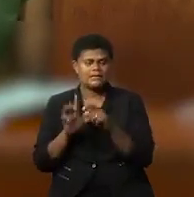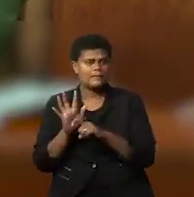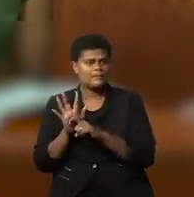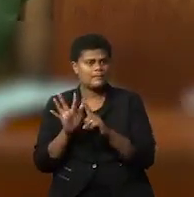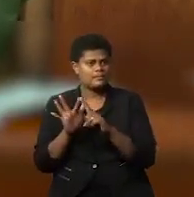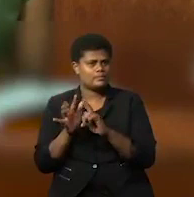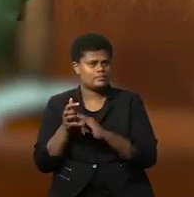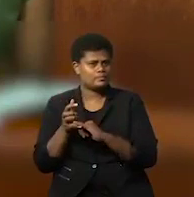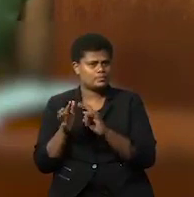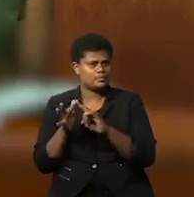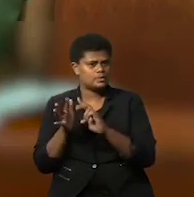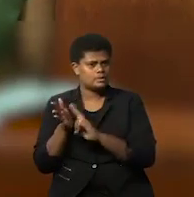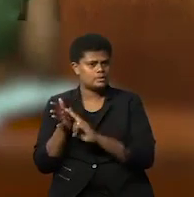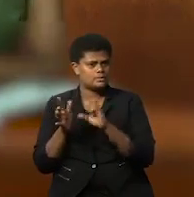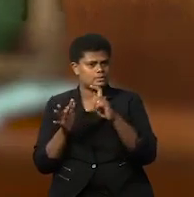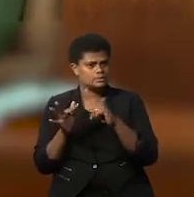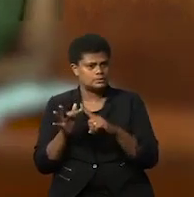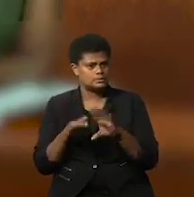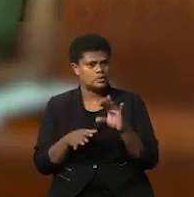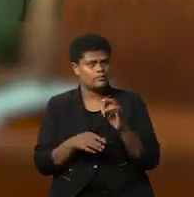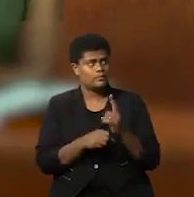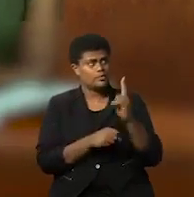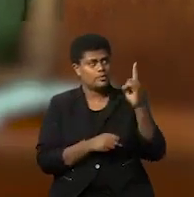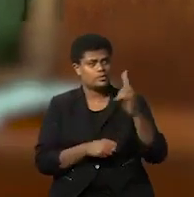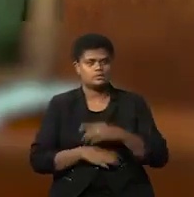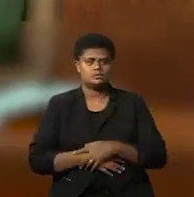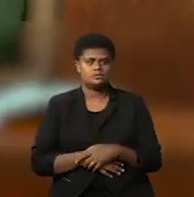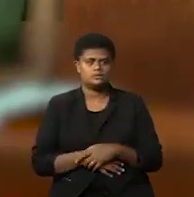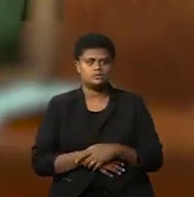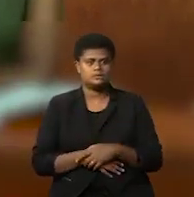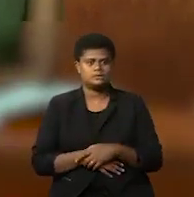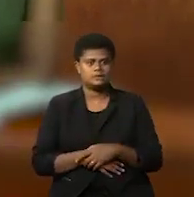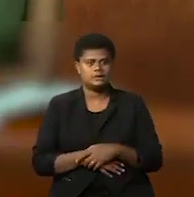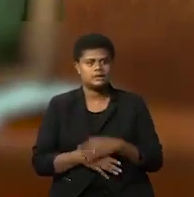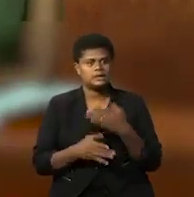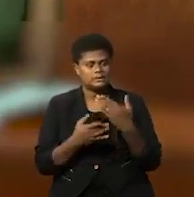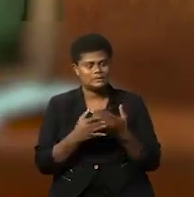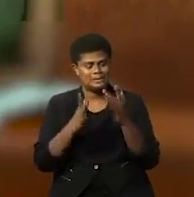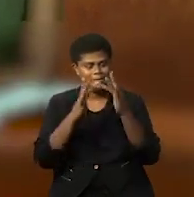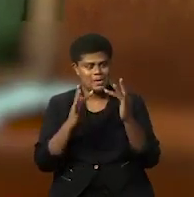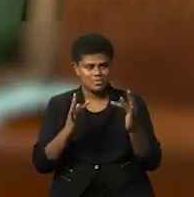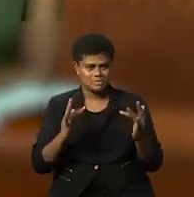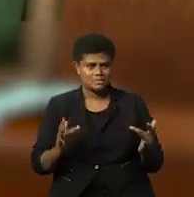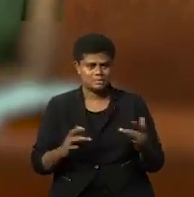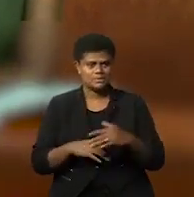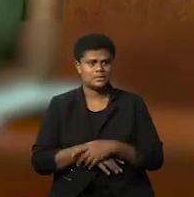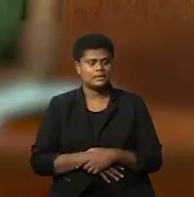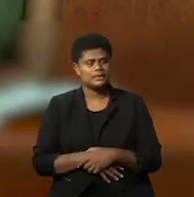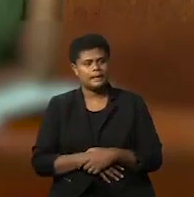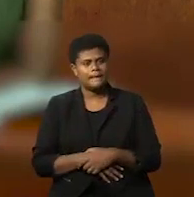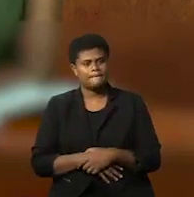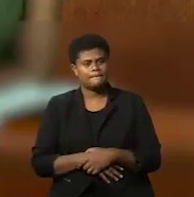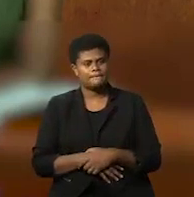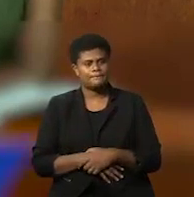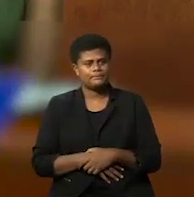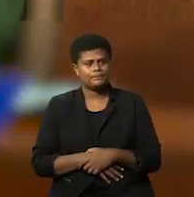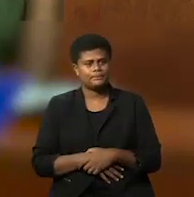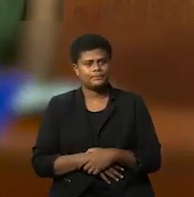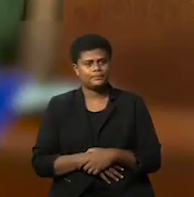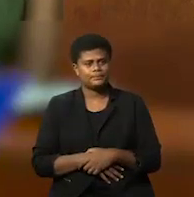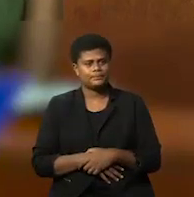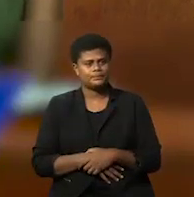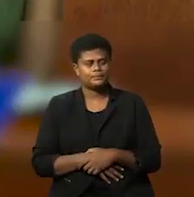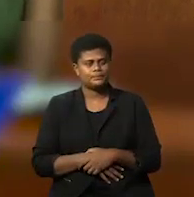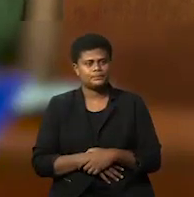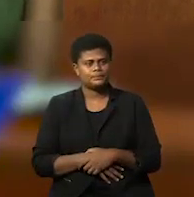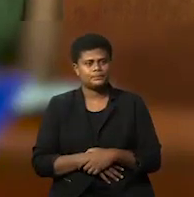was frightened, according to the verse that we have read. Now, the difference is that Mount Zion, the picture